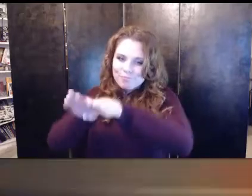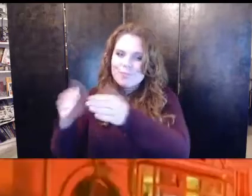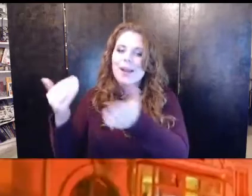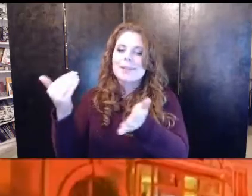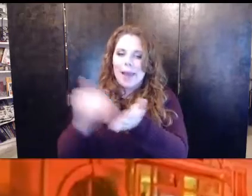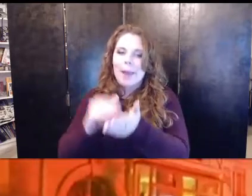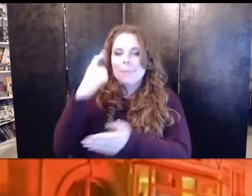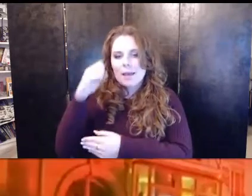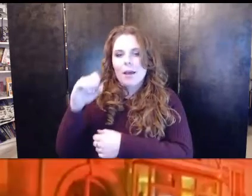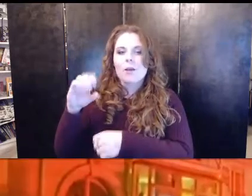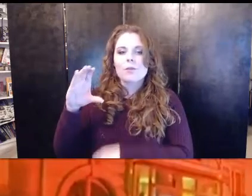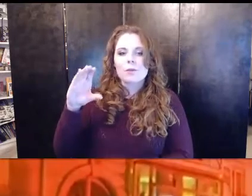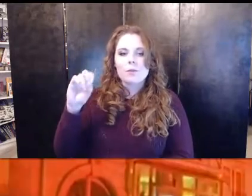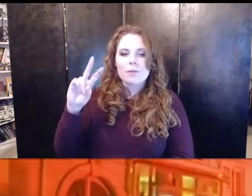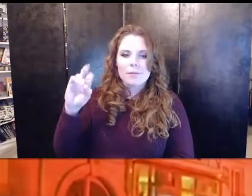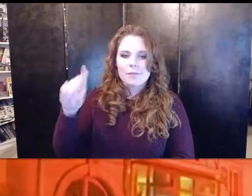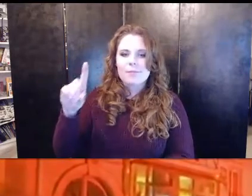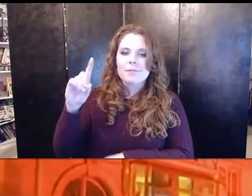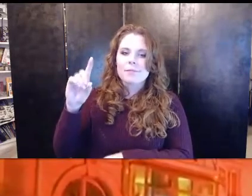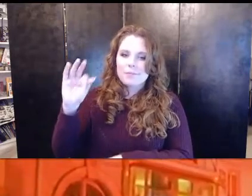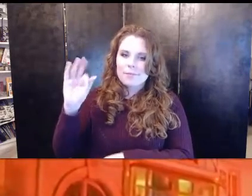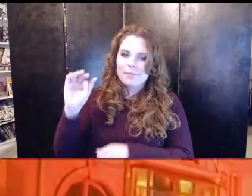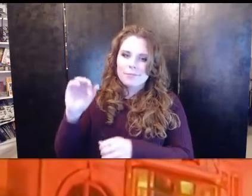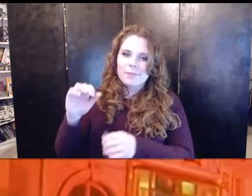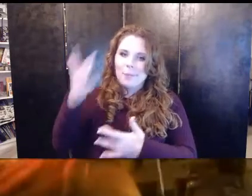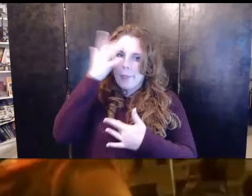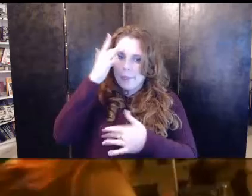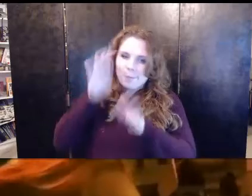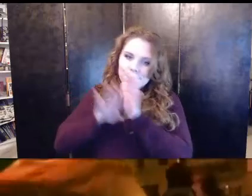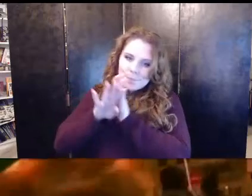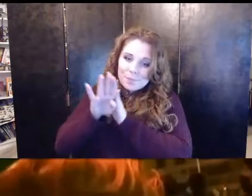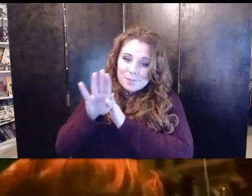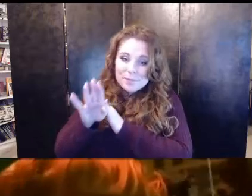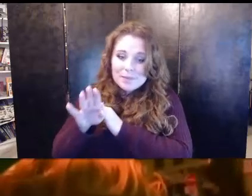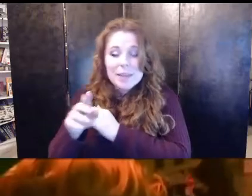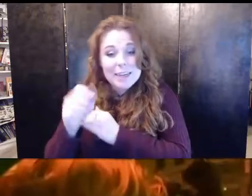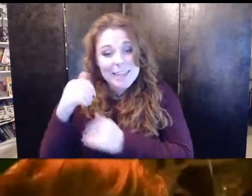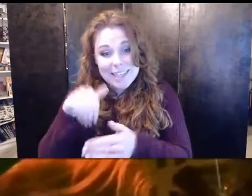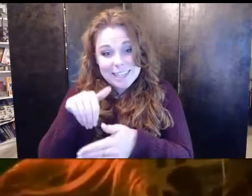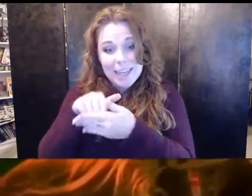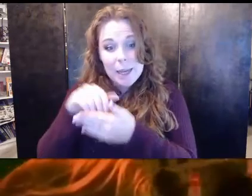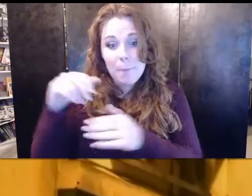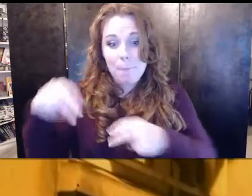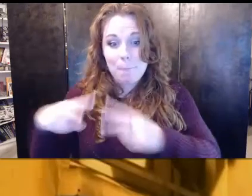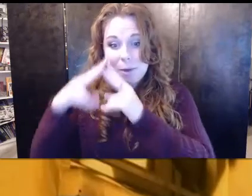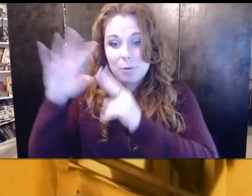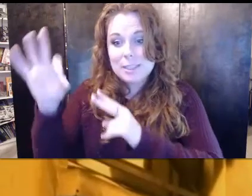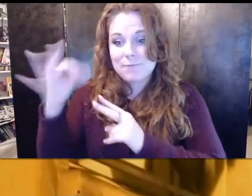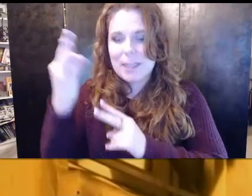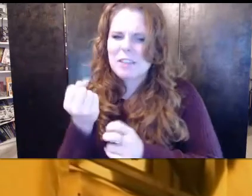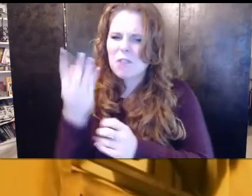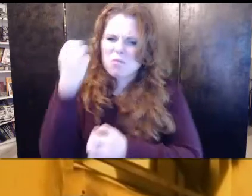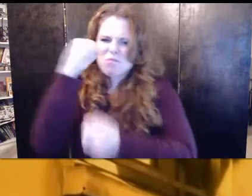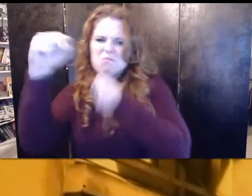cases. In Paris, France, there were street protests from a few hundred people who opposed the shutdowns. Most, however, were in favor